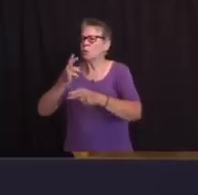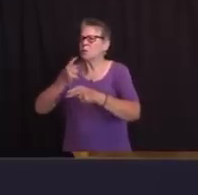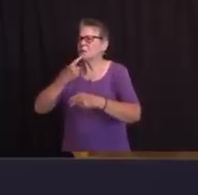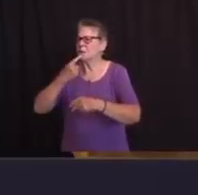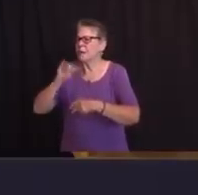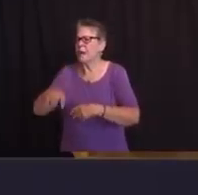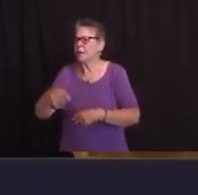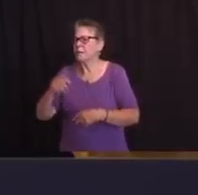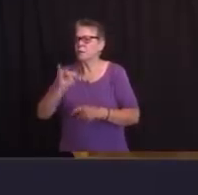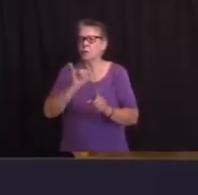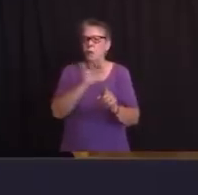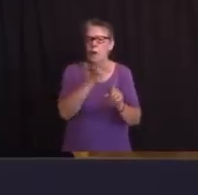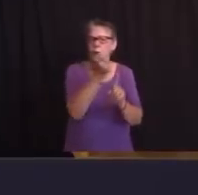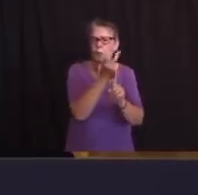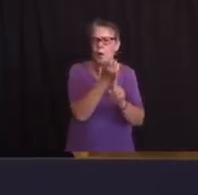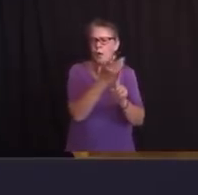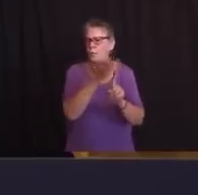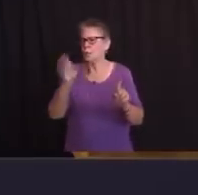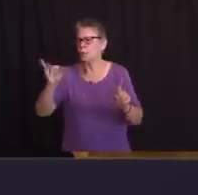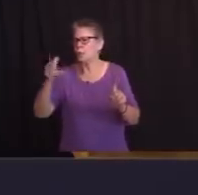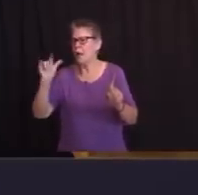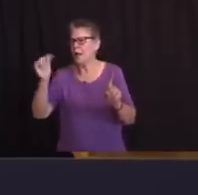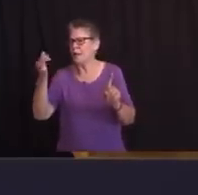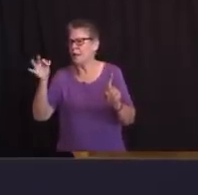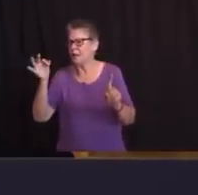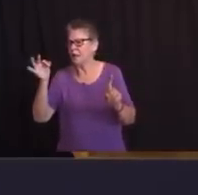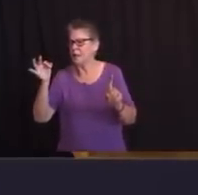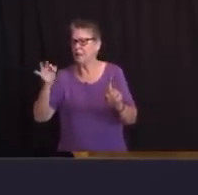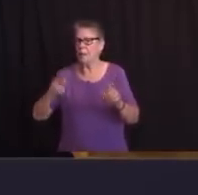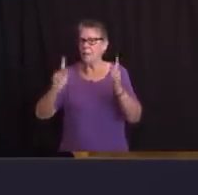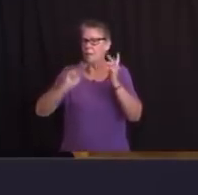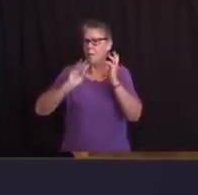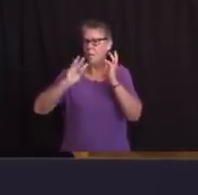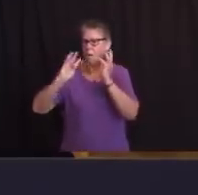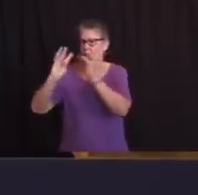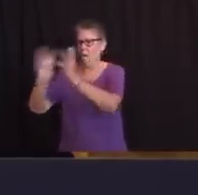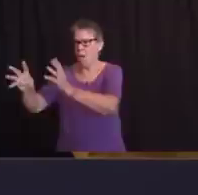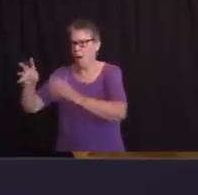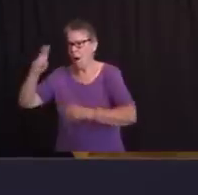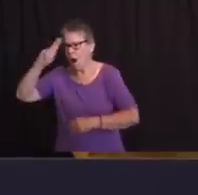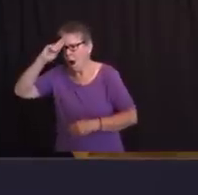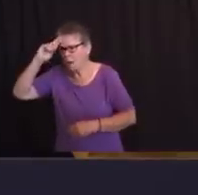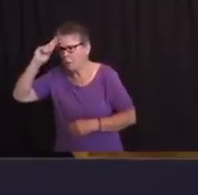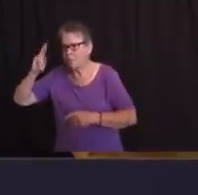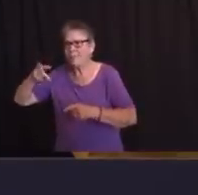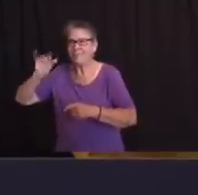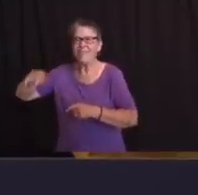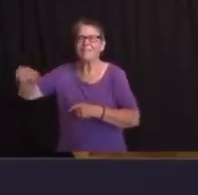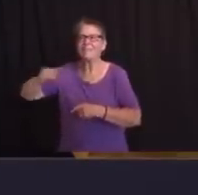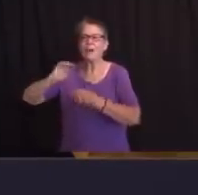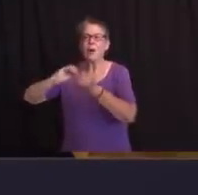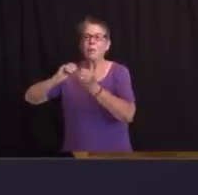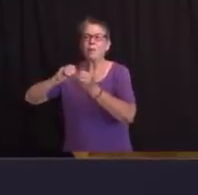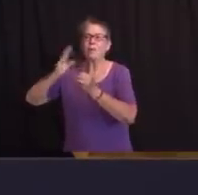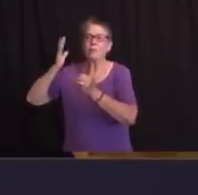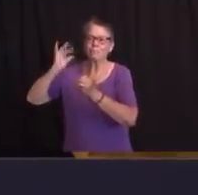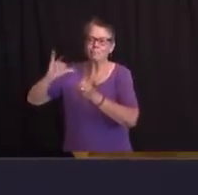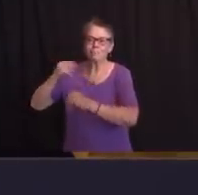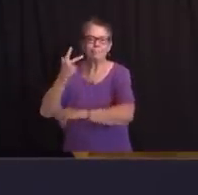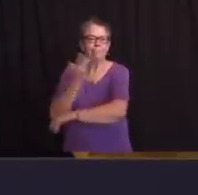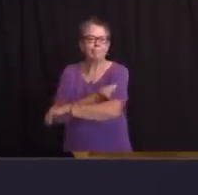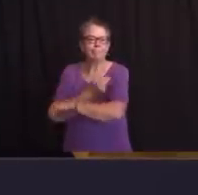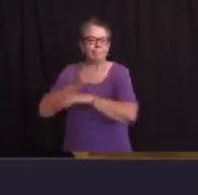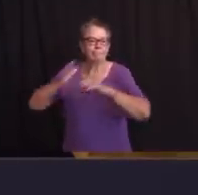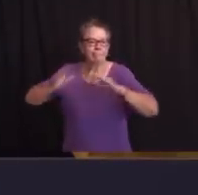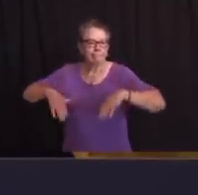or 16, were of those either unvaccinated or not fully vaccinated. But when we subtract the unvaccinated hospitalization data you gave us